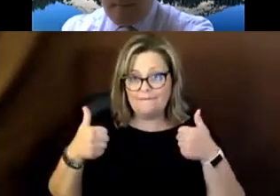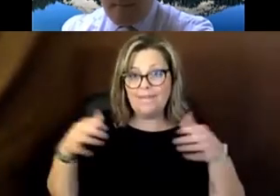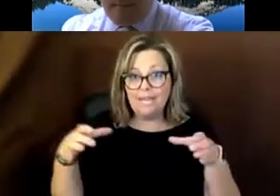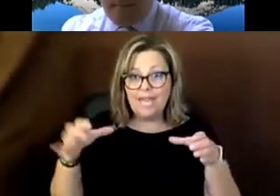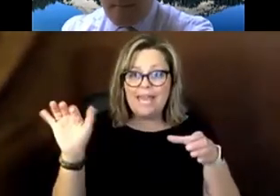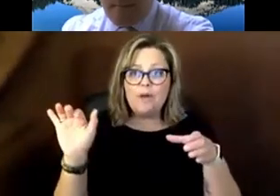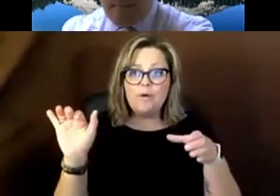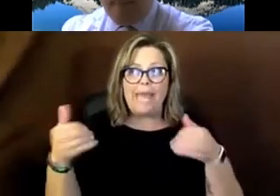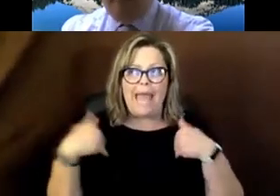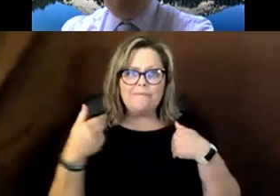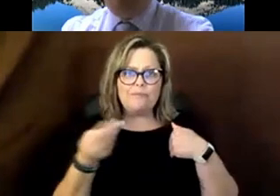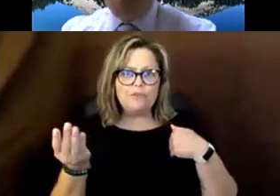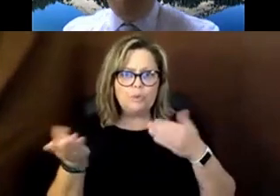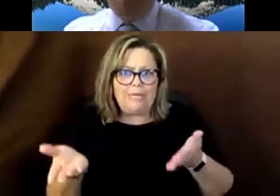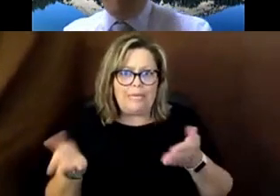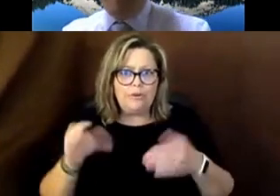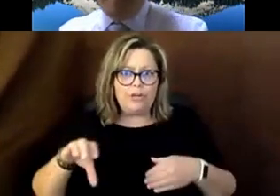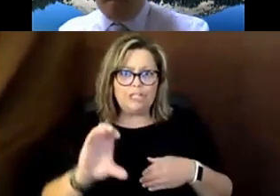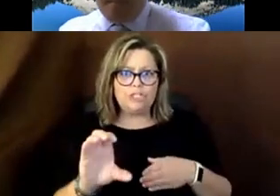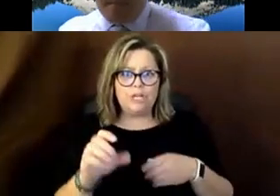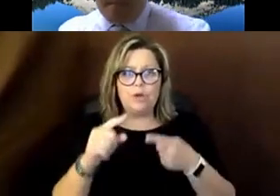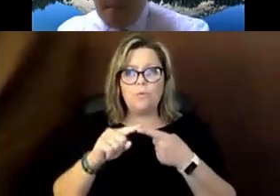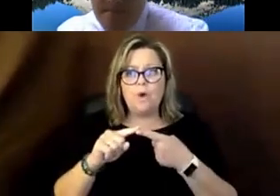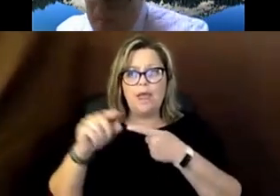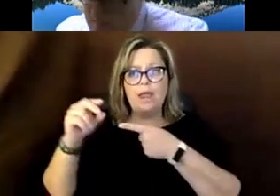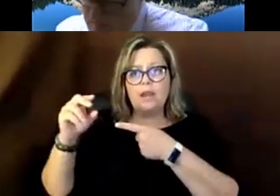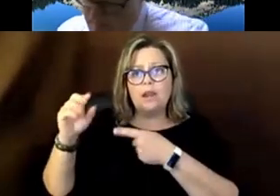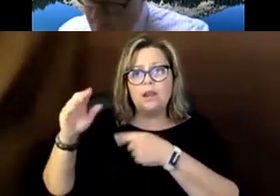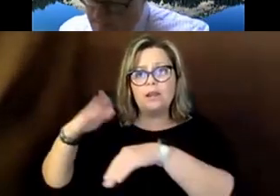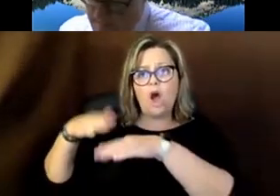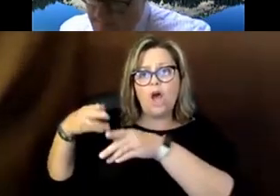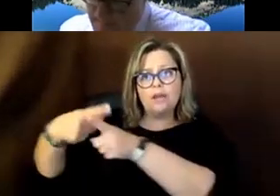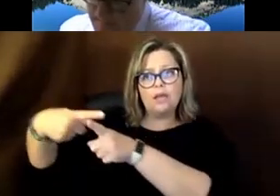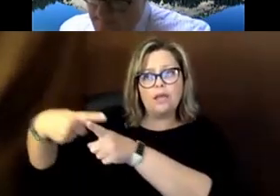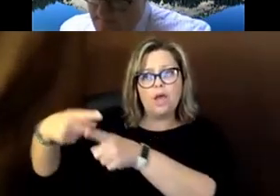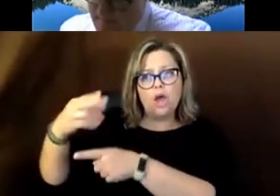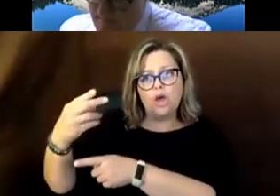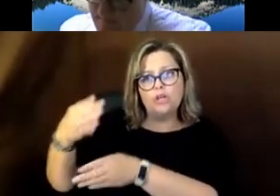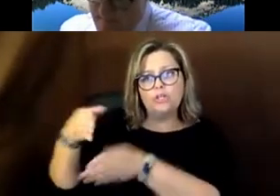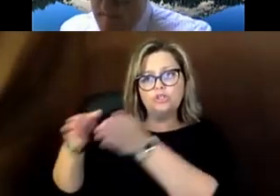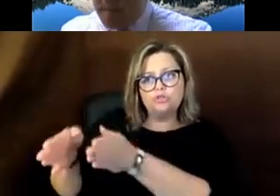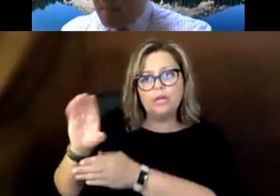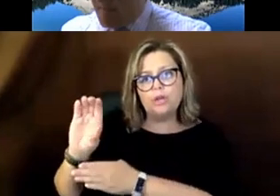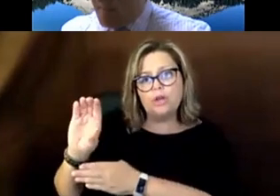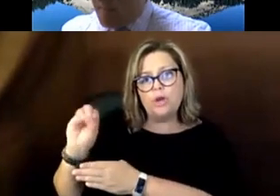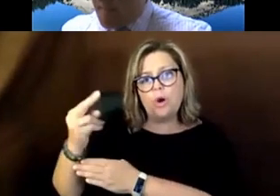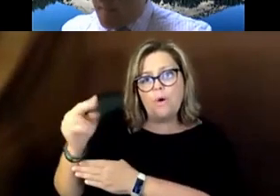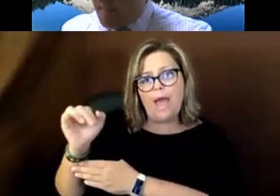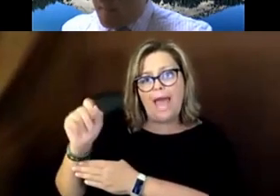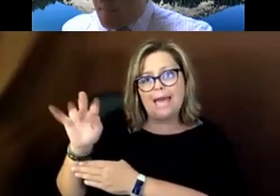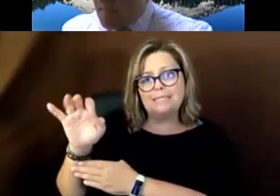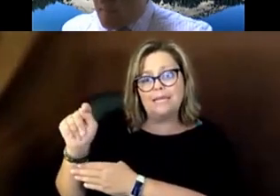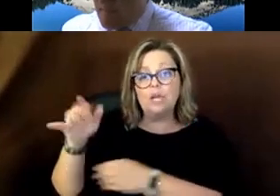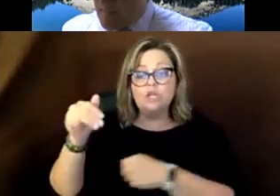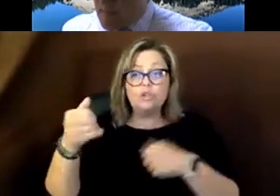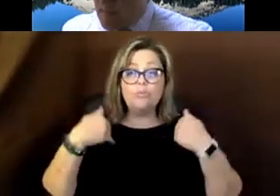we've got two or three of them here, one on Cohasset, and then we've got where you live in your own little apartment,